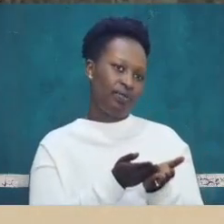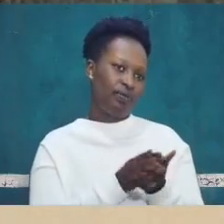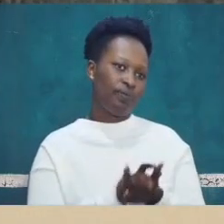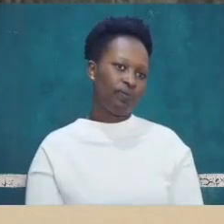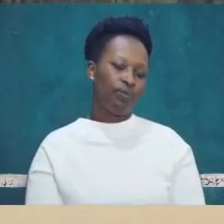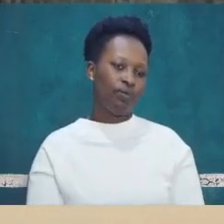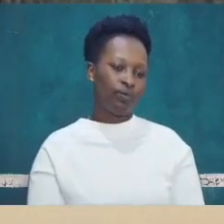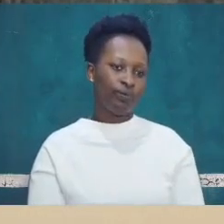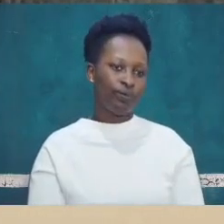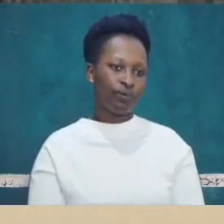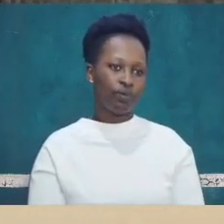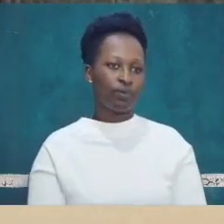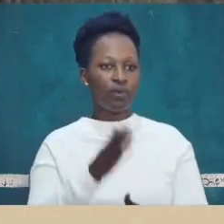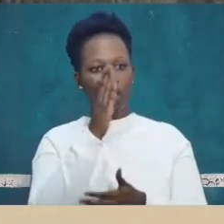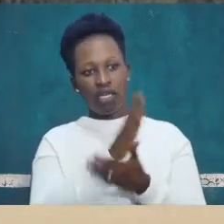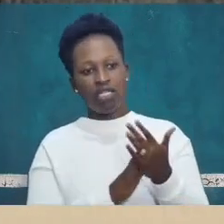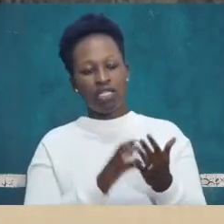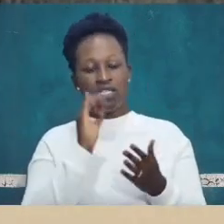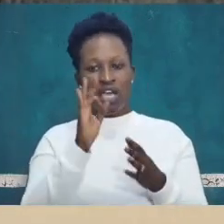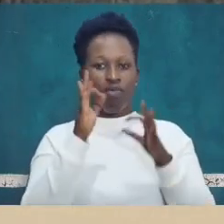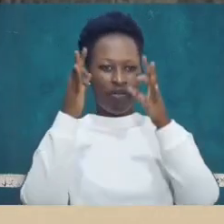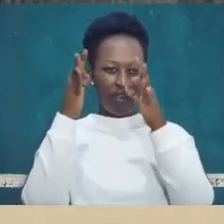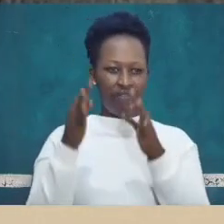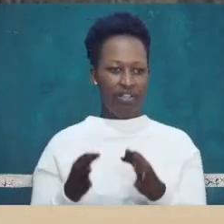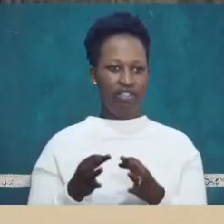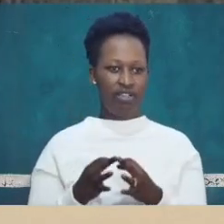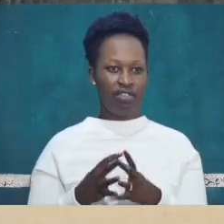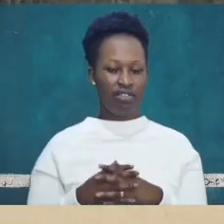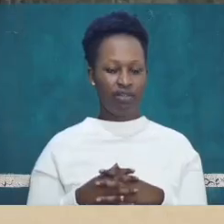So what could be some of the factors